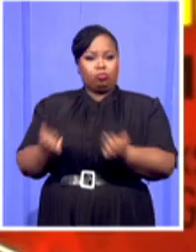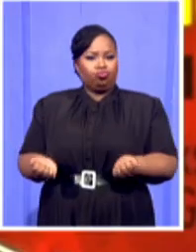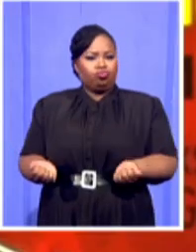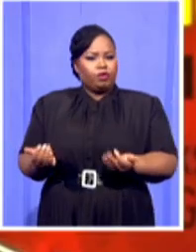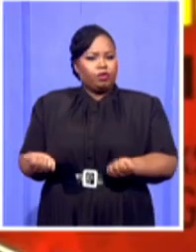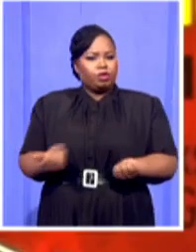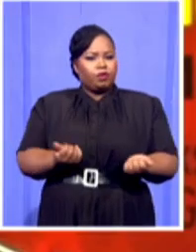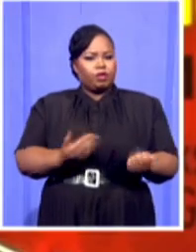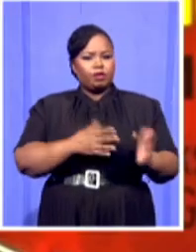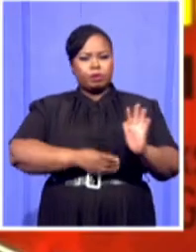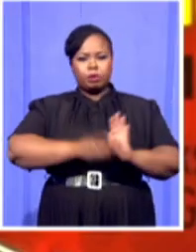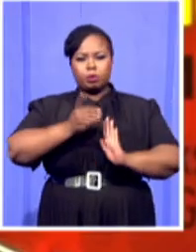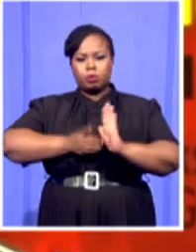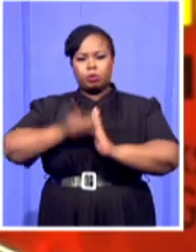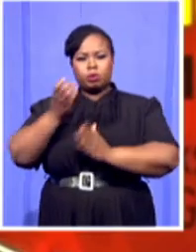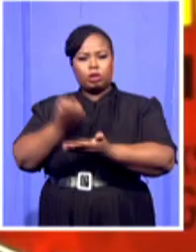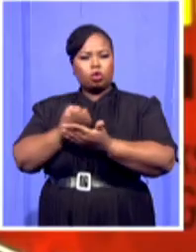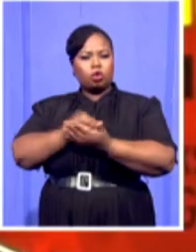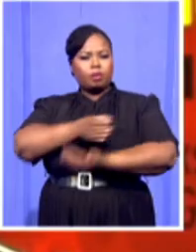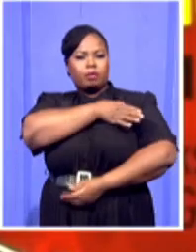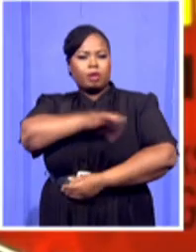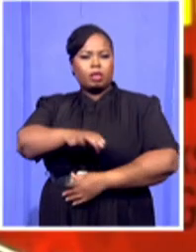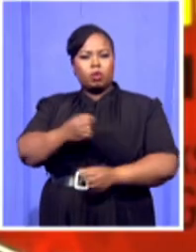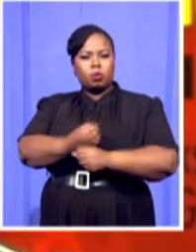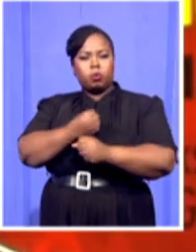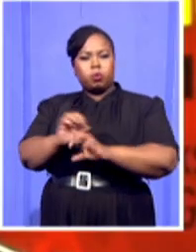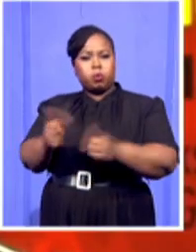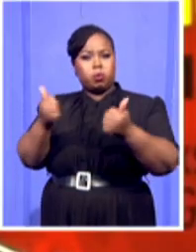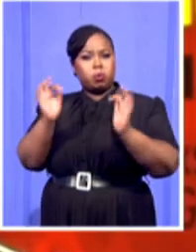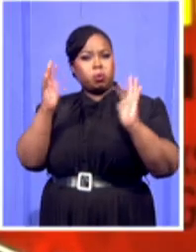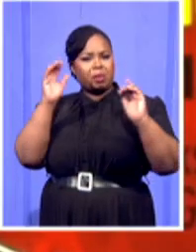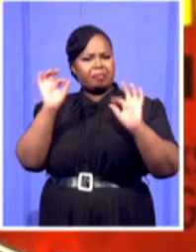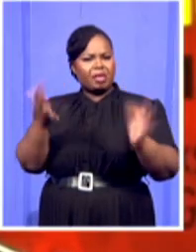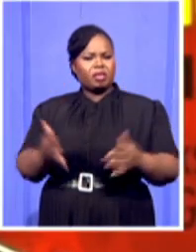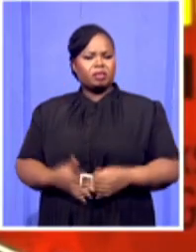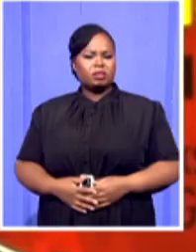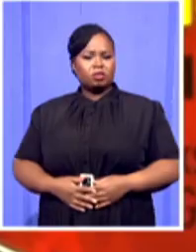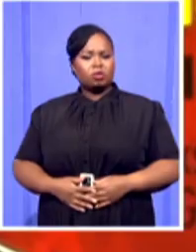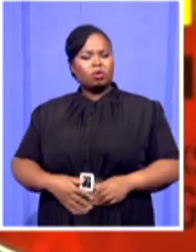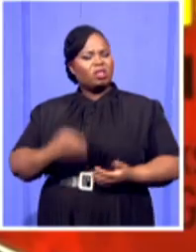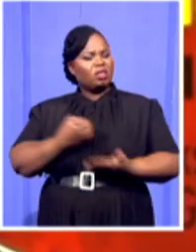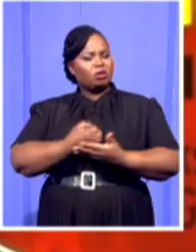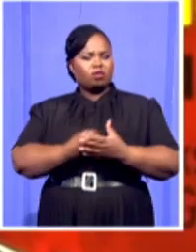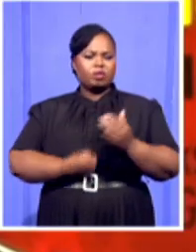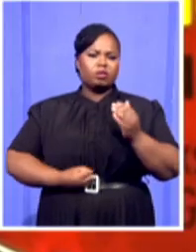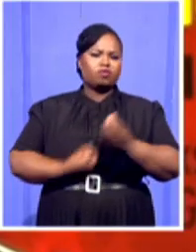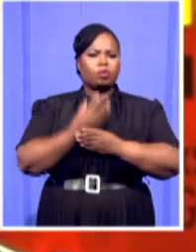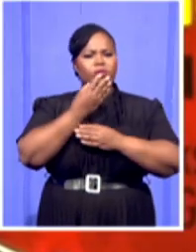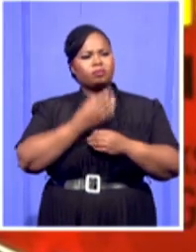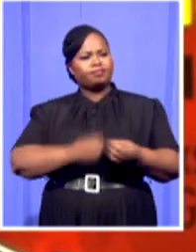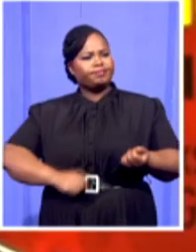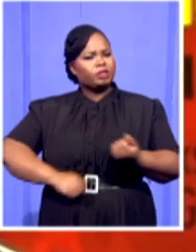their developmental and economic mandates, spurred economic growth and supported jobs.